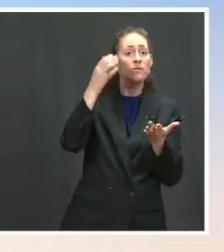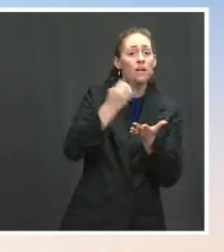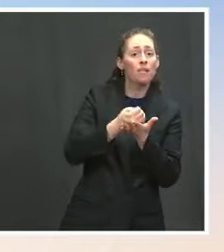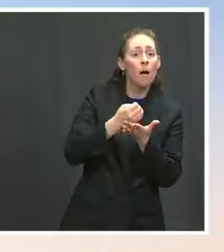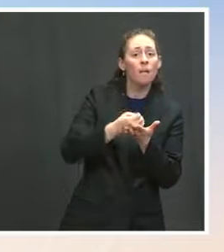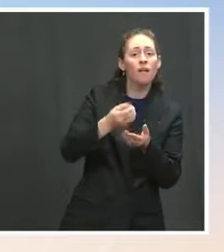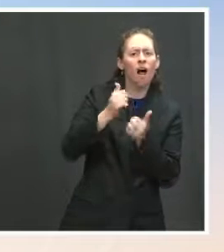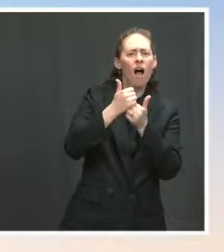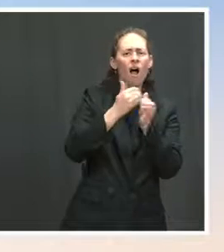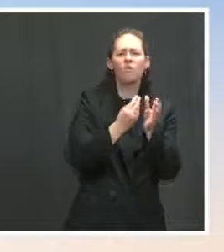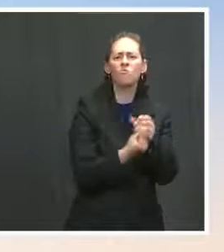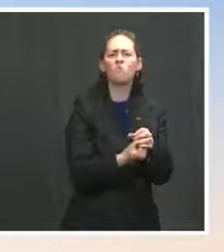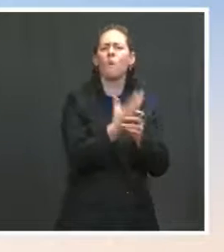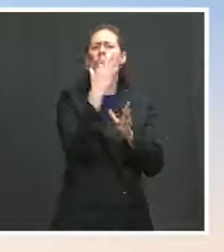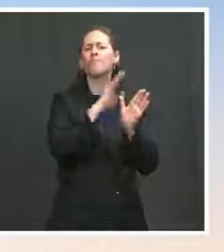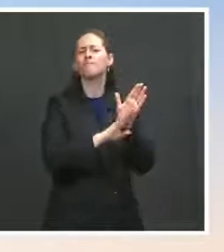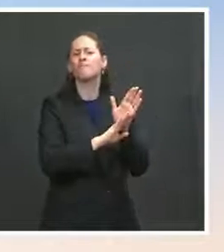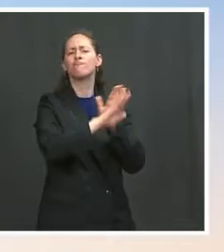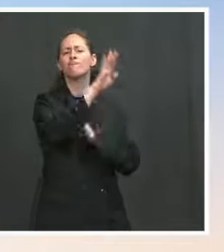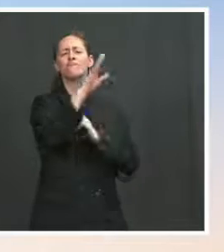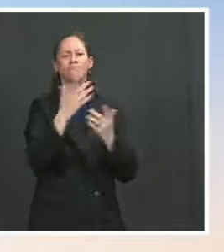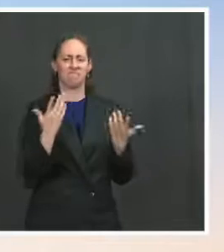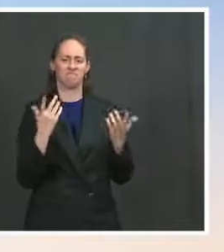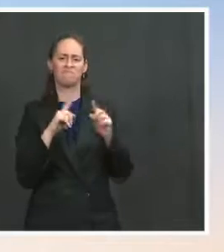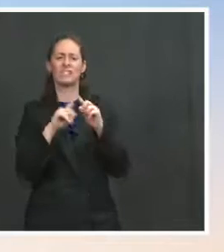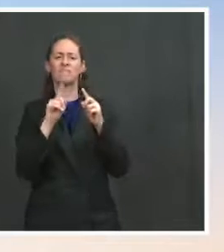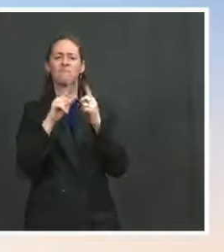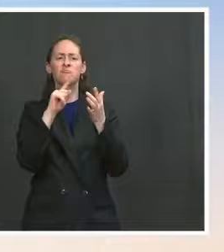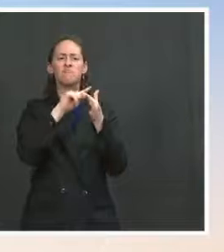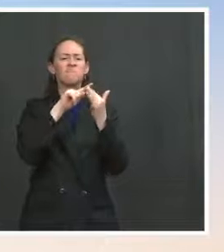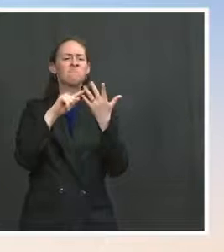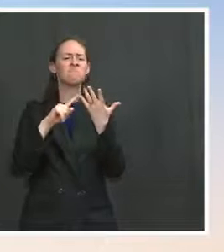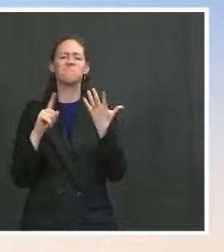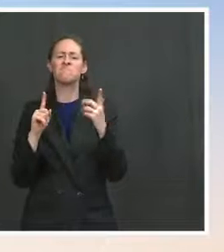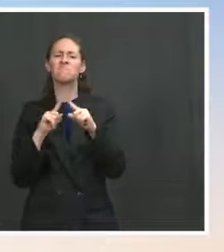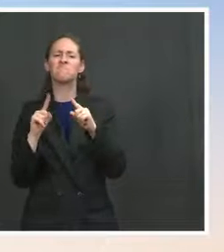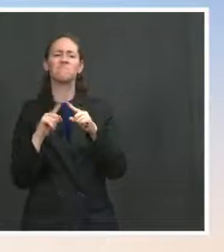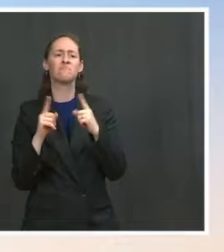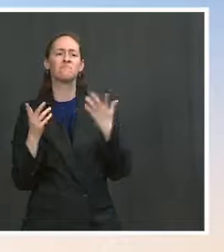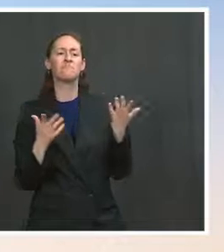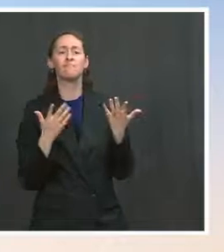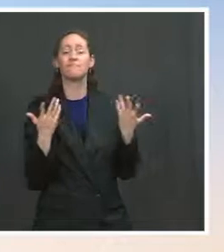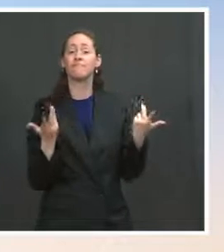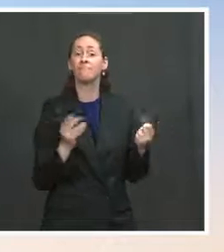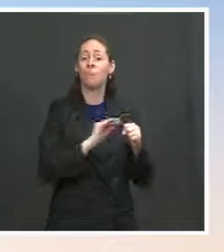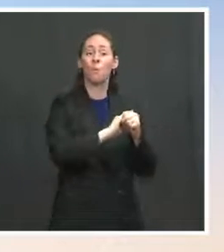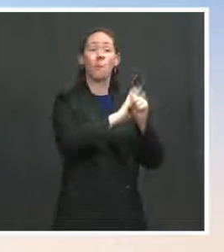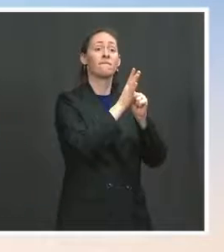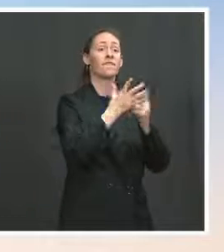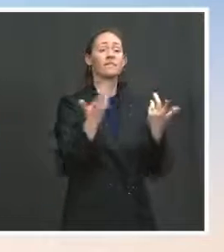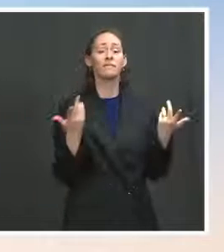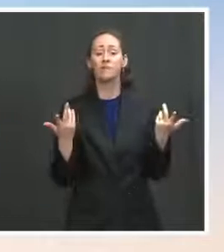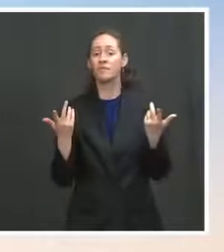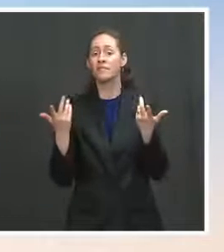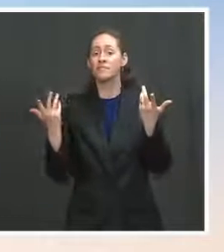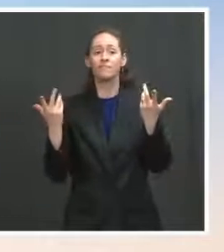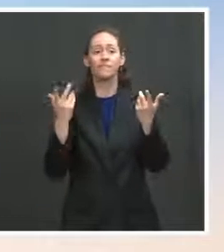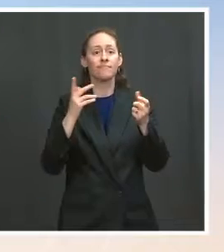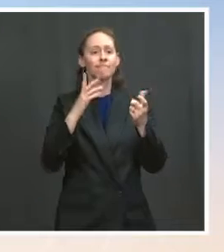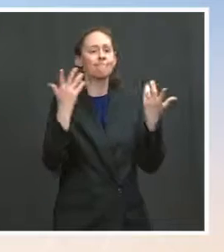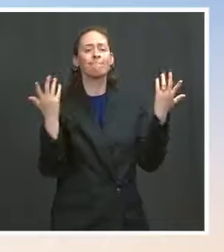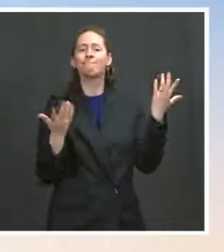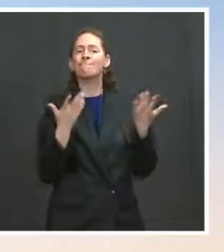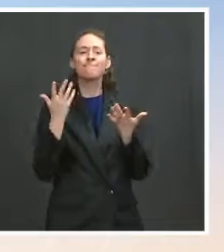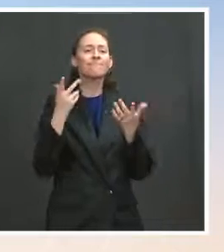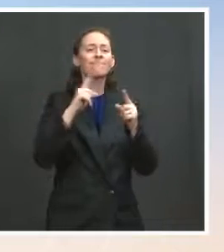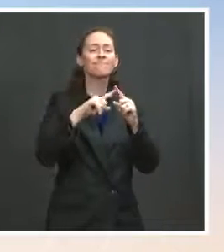world to addressing the COVID pandemic to security issues around the world. So they have a